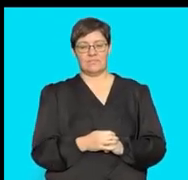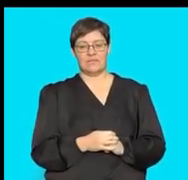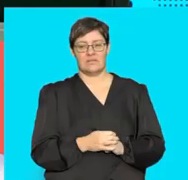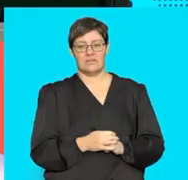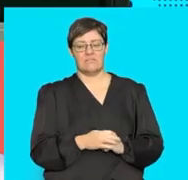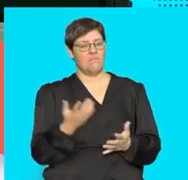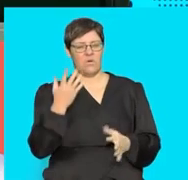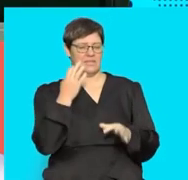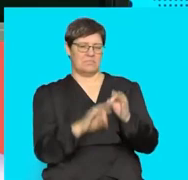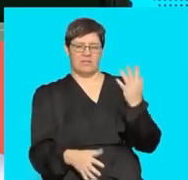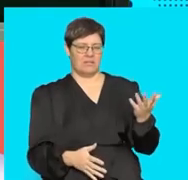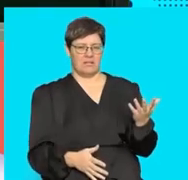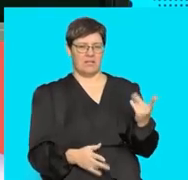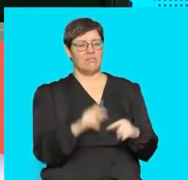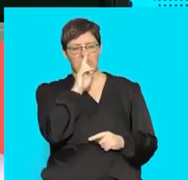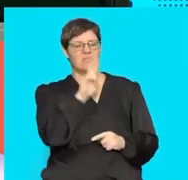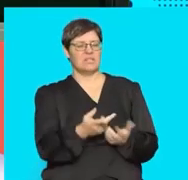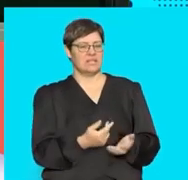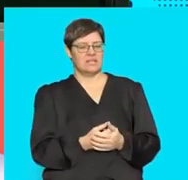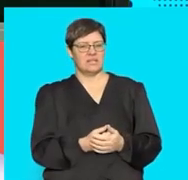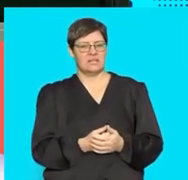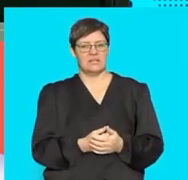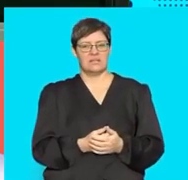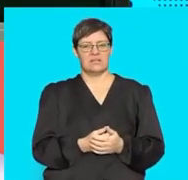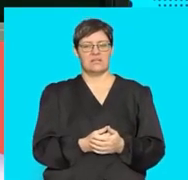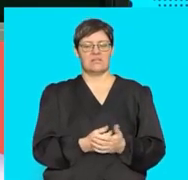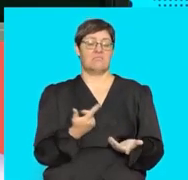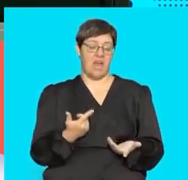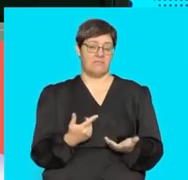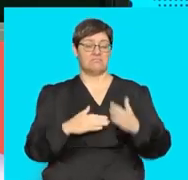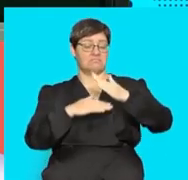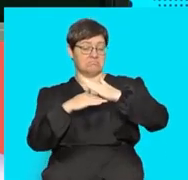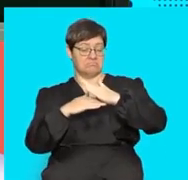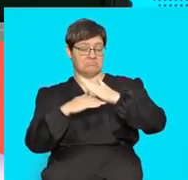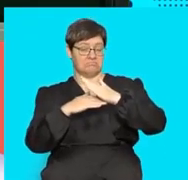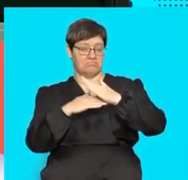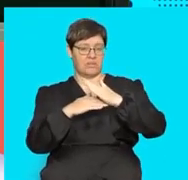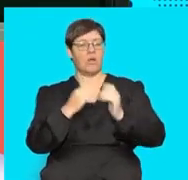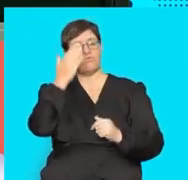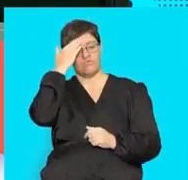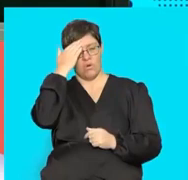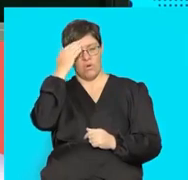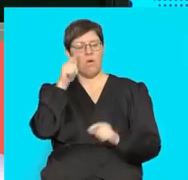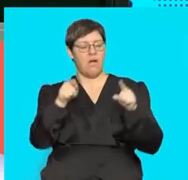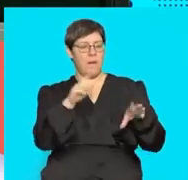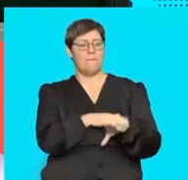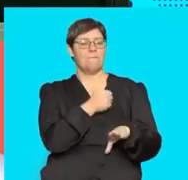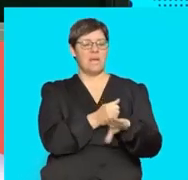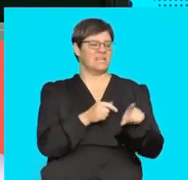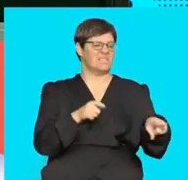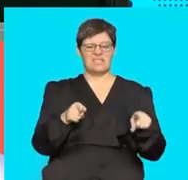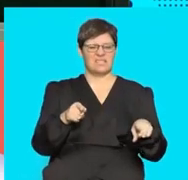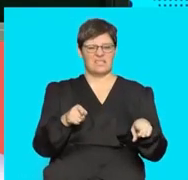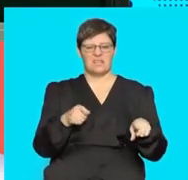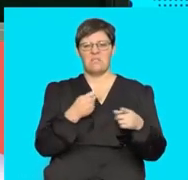Okay, now it's pretty simple, because as you can see, we've got an isosceles triangle, and if we know the two base angles,